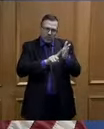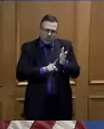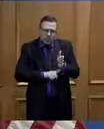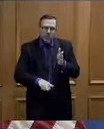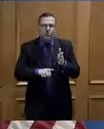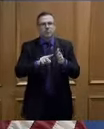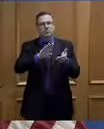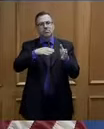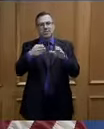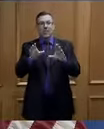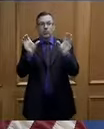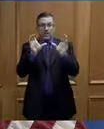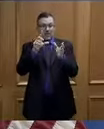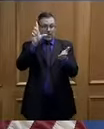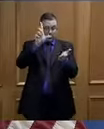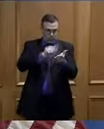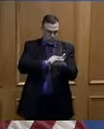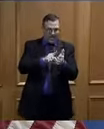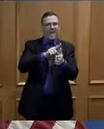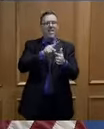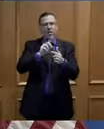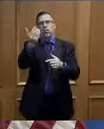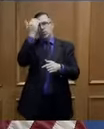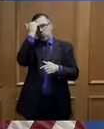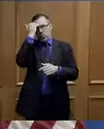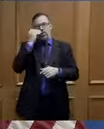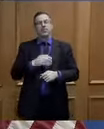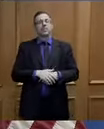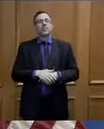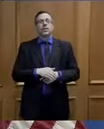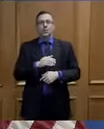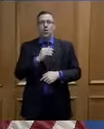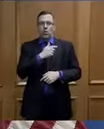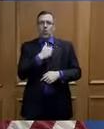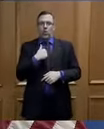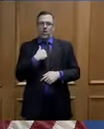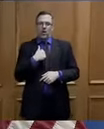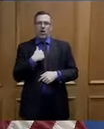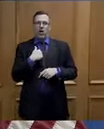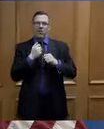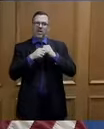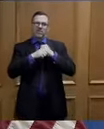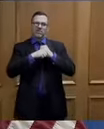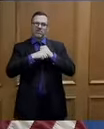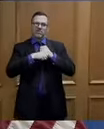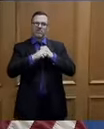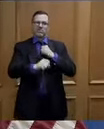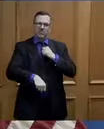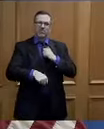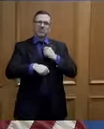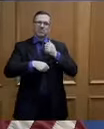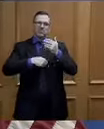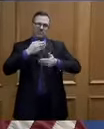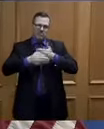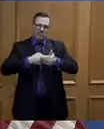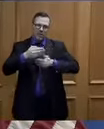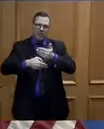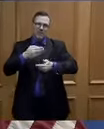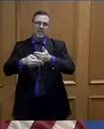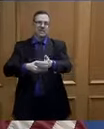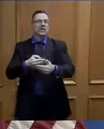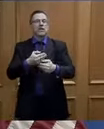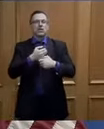report it. We will get those in, we will get those reported, but there is a pretty significant verification process that we